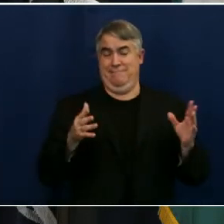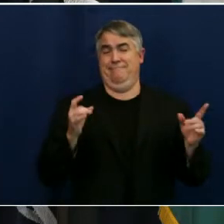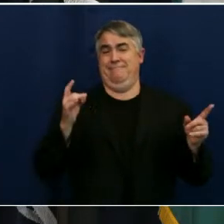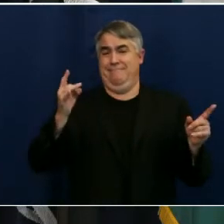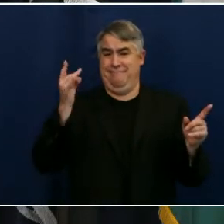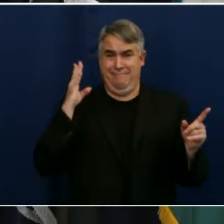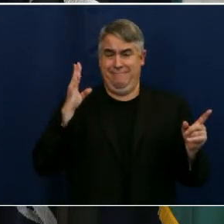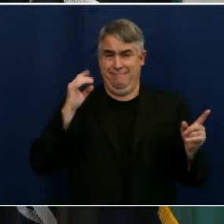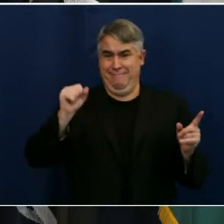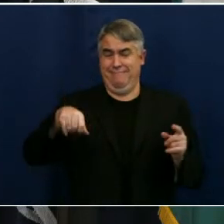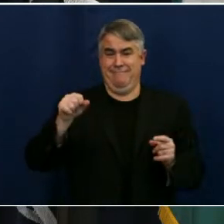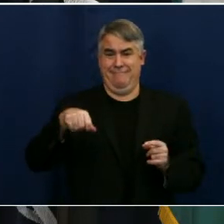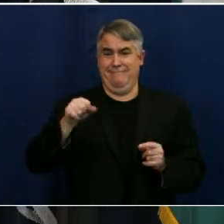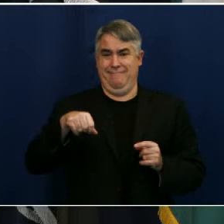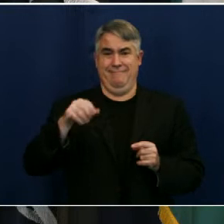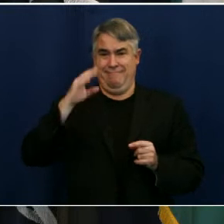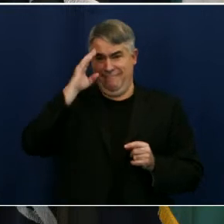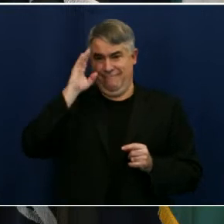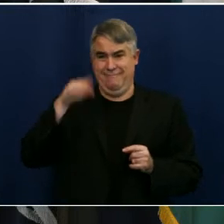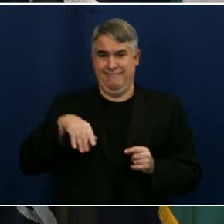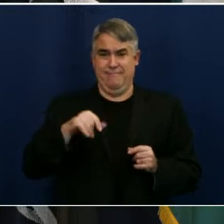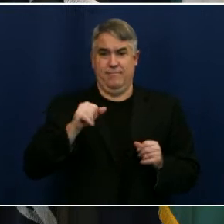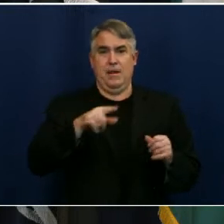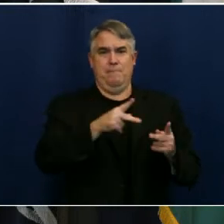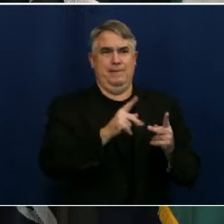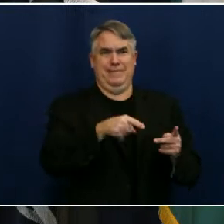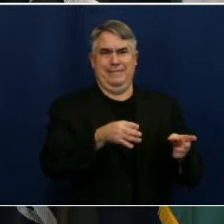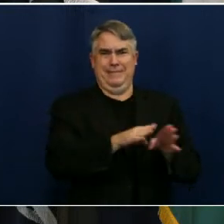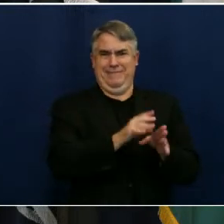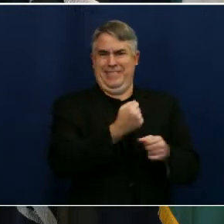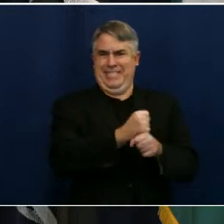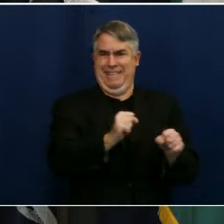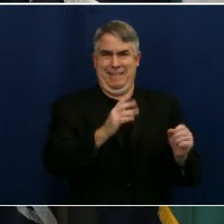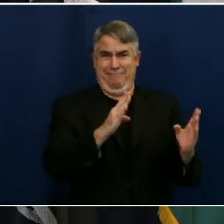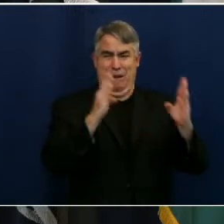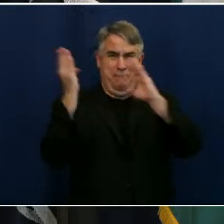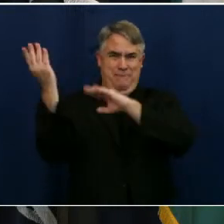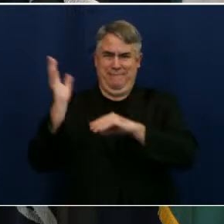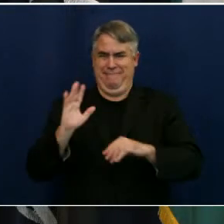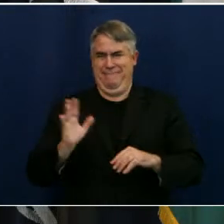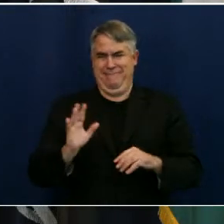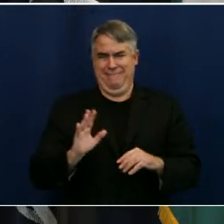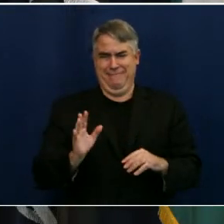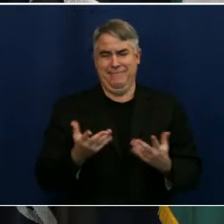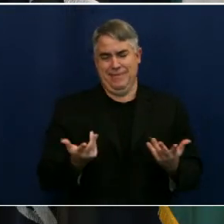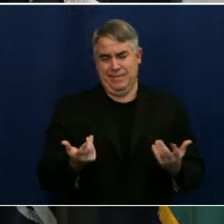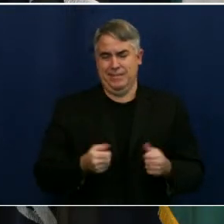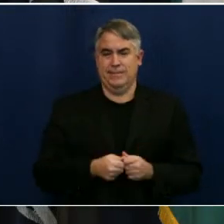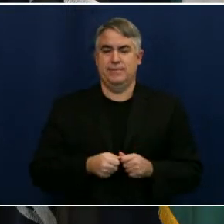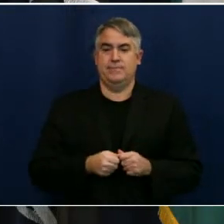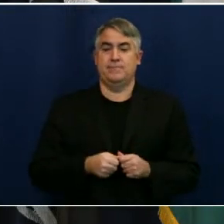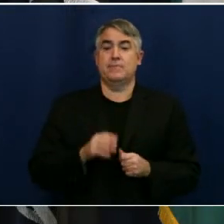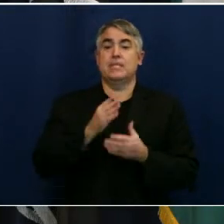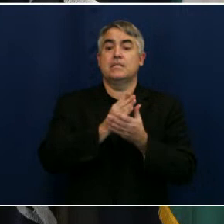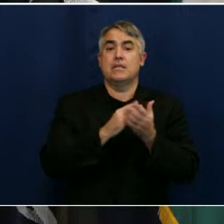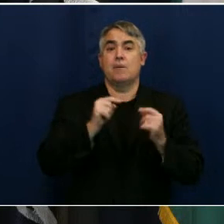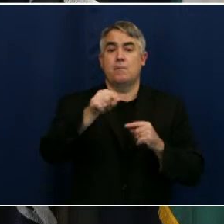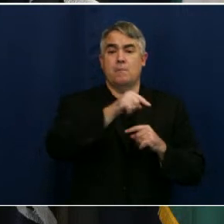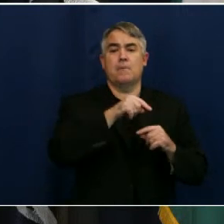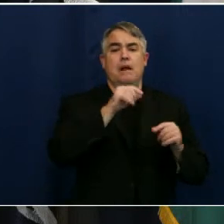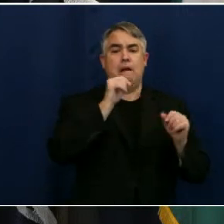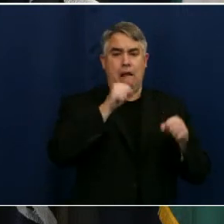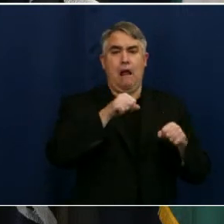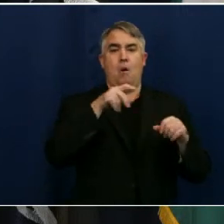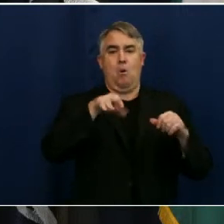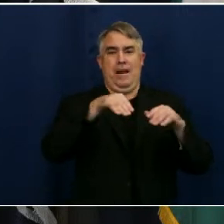some of the structures that were there. We do think we have a mix of walk-in locations and some that are